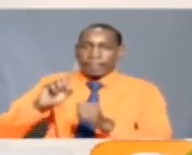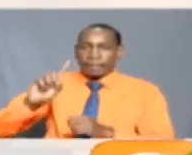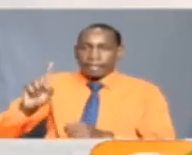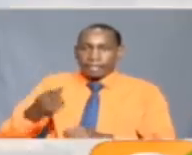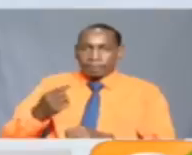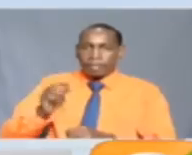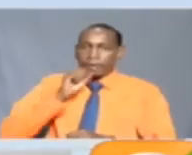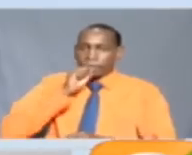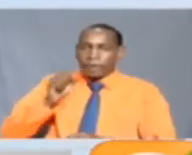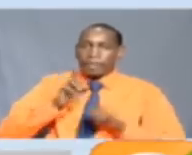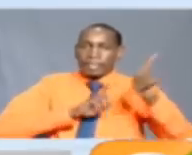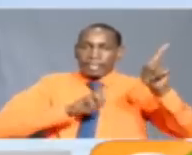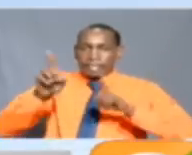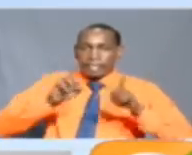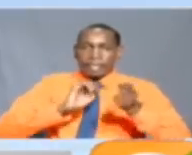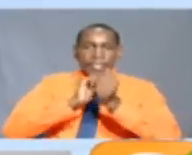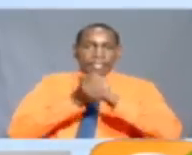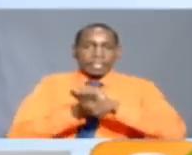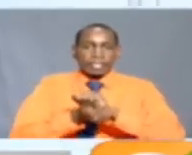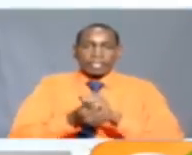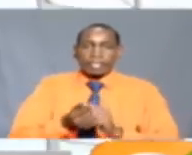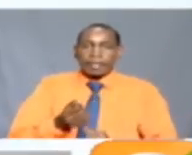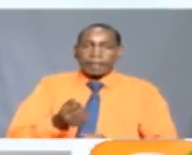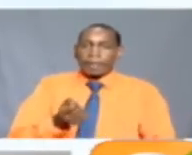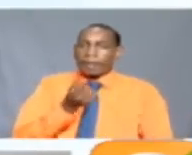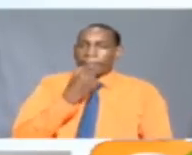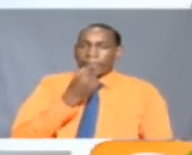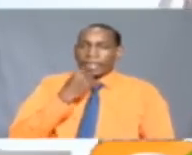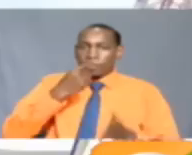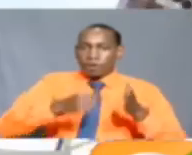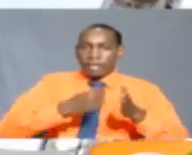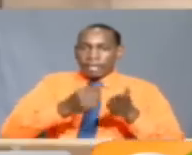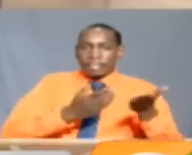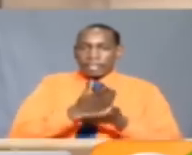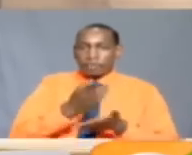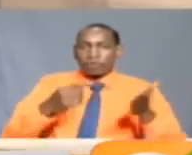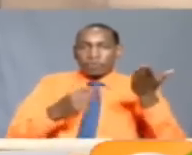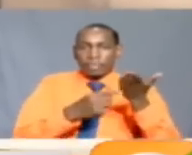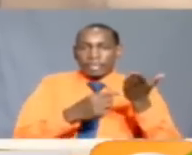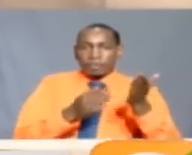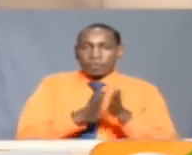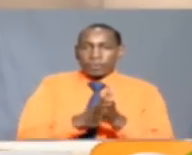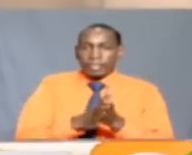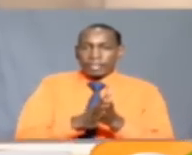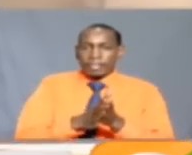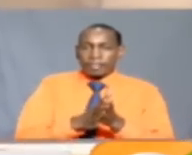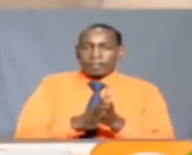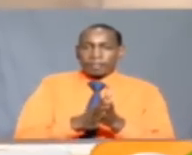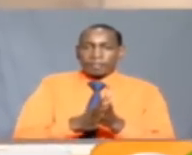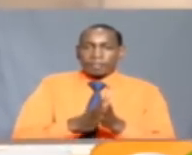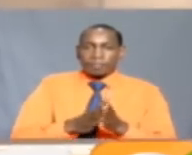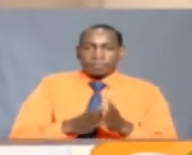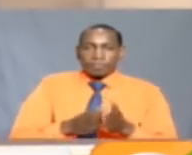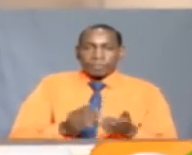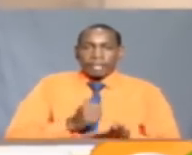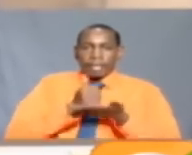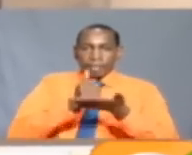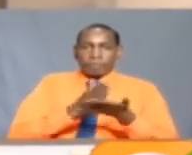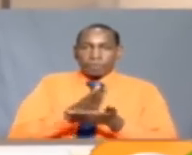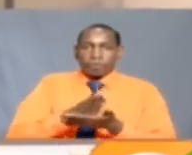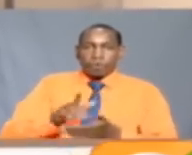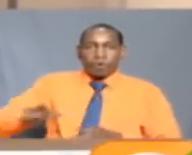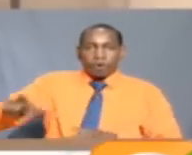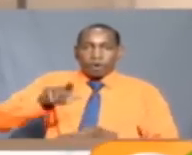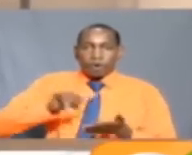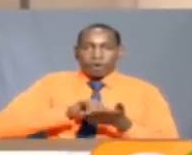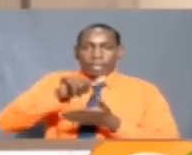11,500 trips, revolutionizing the medical industry through technology with the blessings of the local civil aviation company.